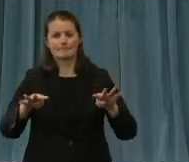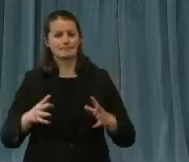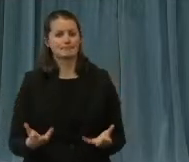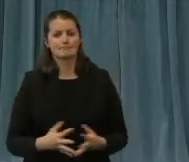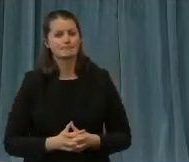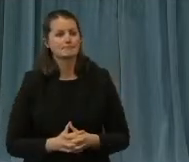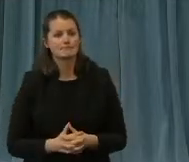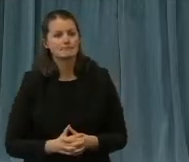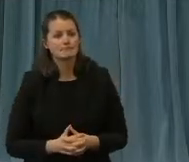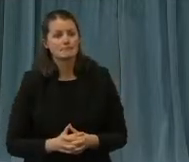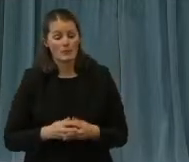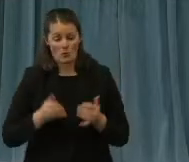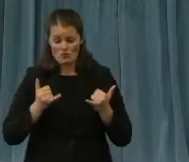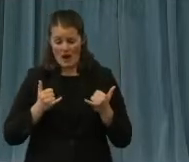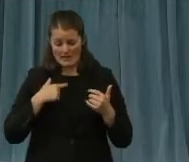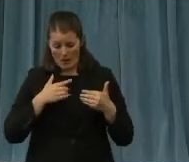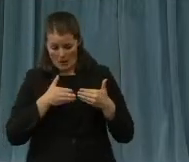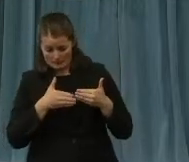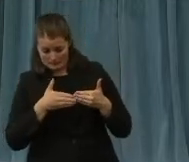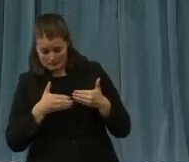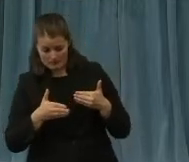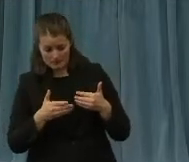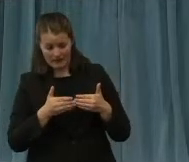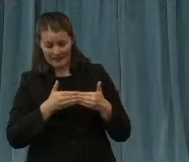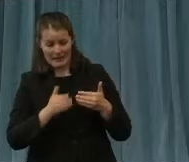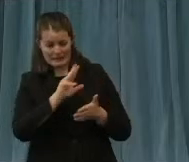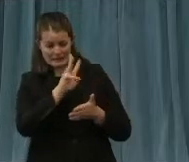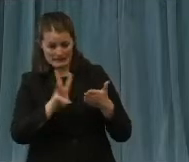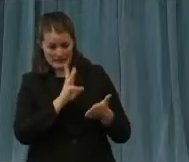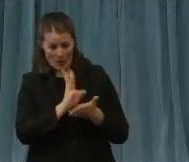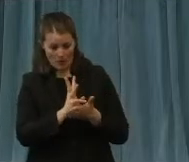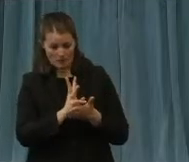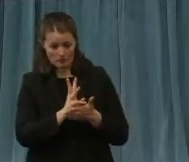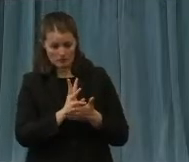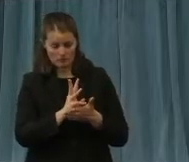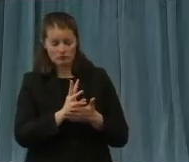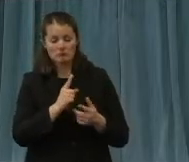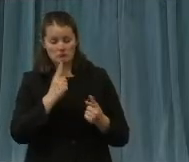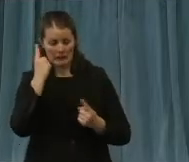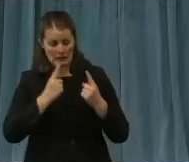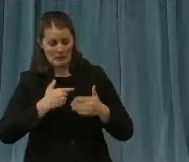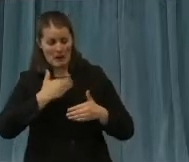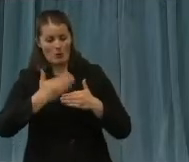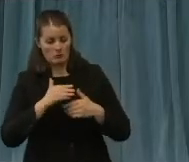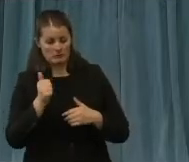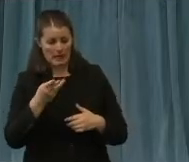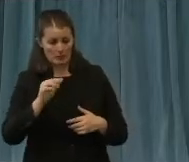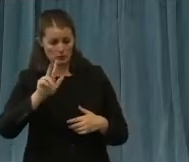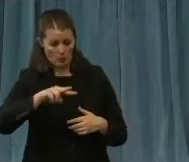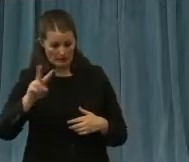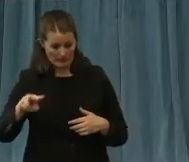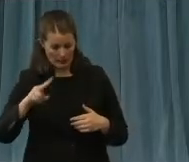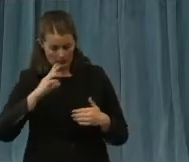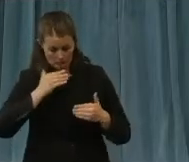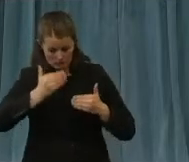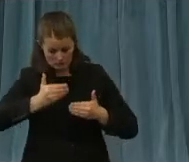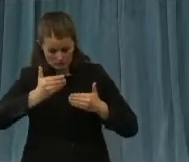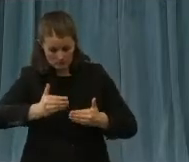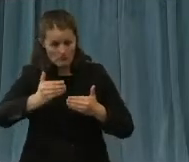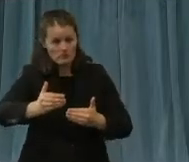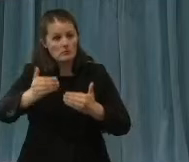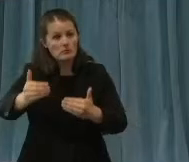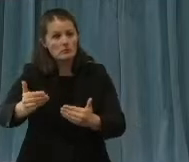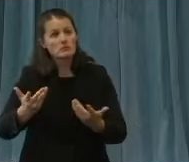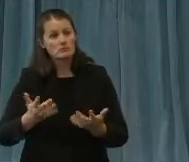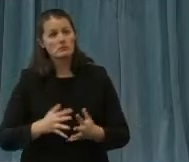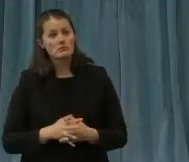the next 6 hours of April 21st and on April 22nd and planning moving forward. But